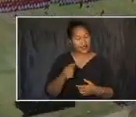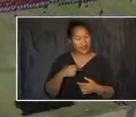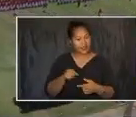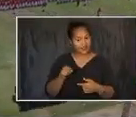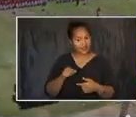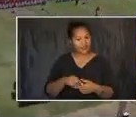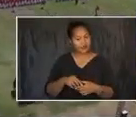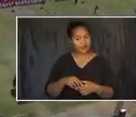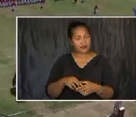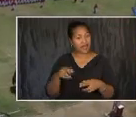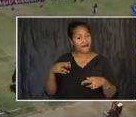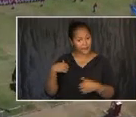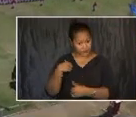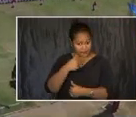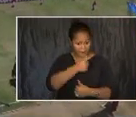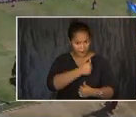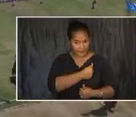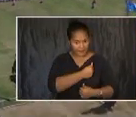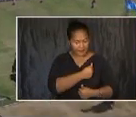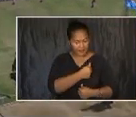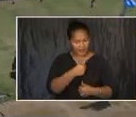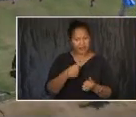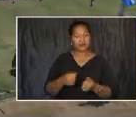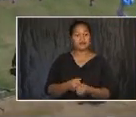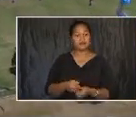Fiji military forces will play the national anthem.